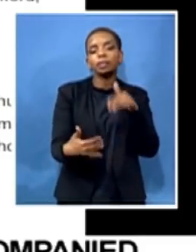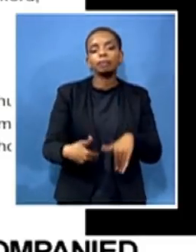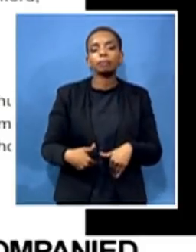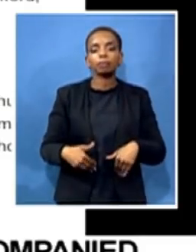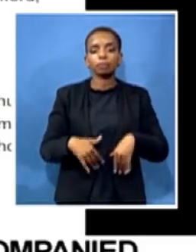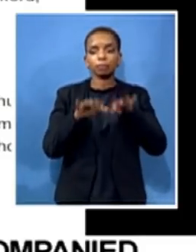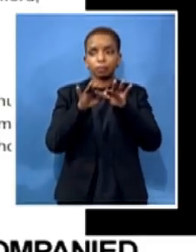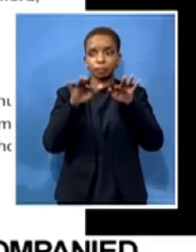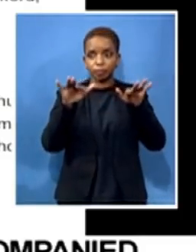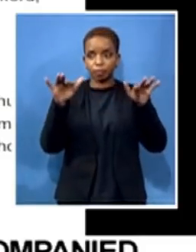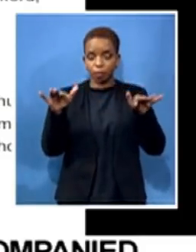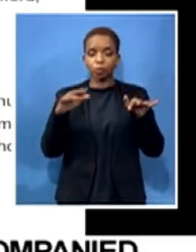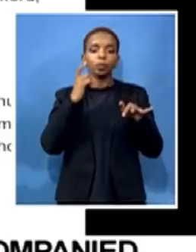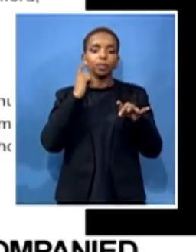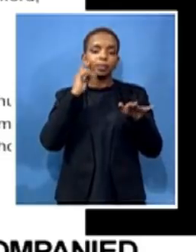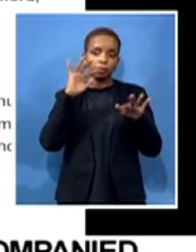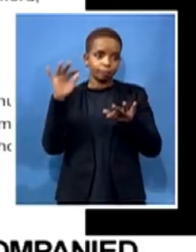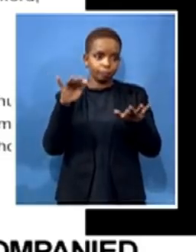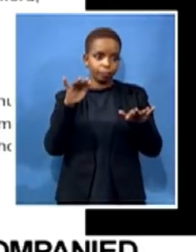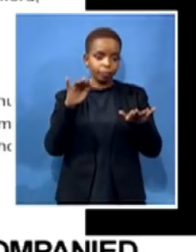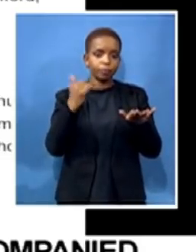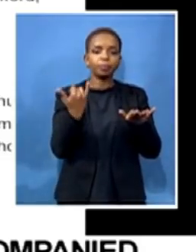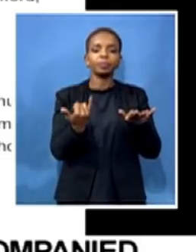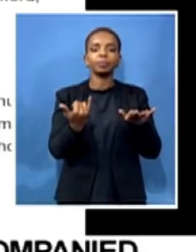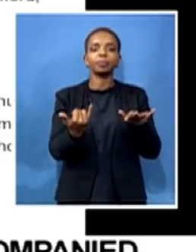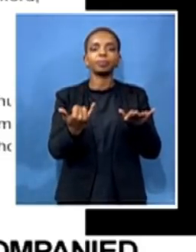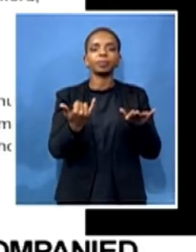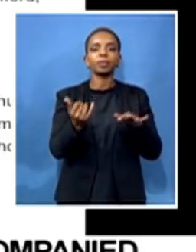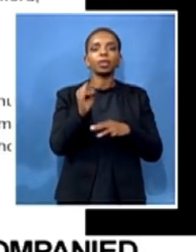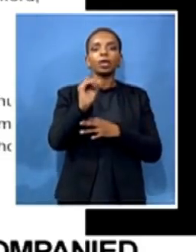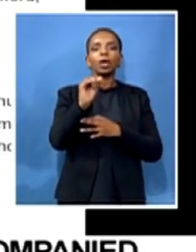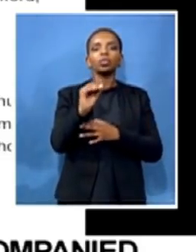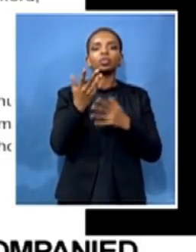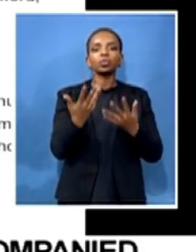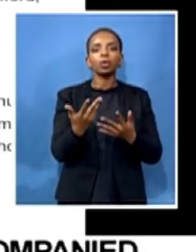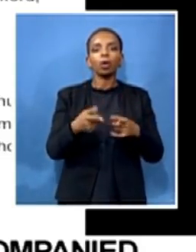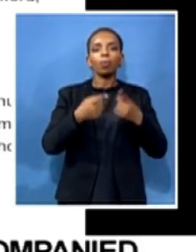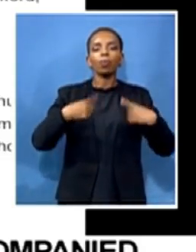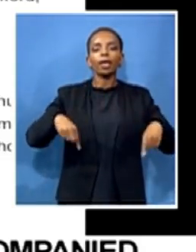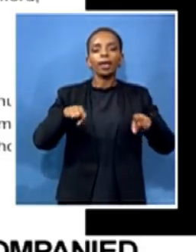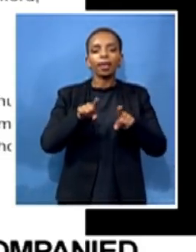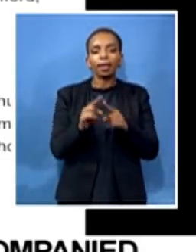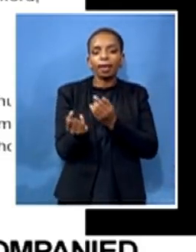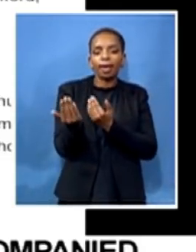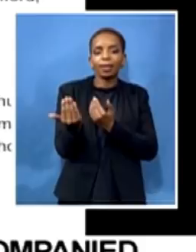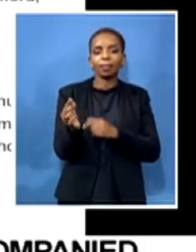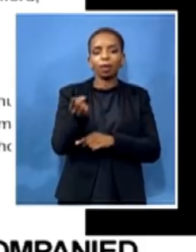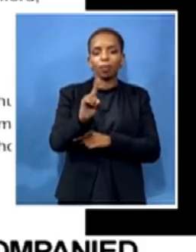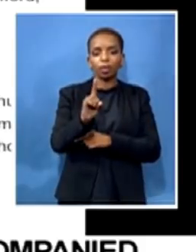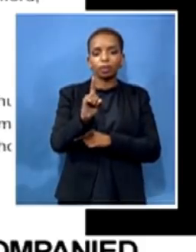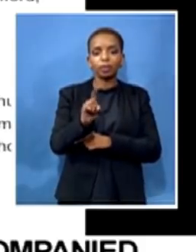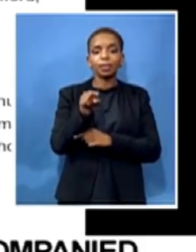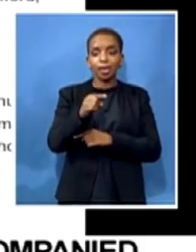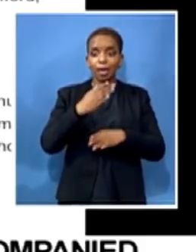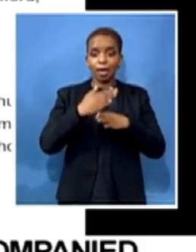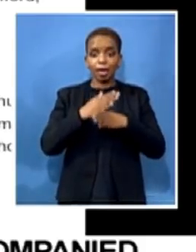and so we also expect that unemployment may rise up to 50%, and